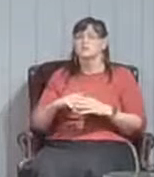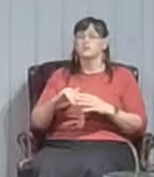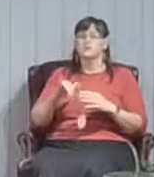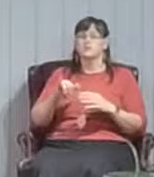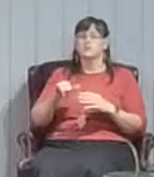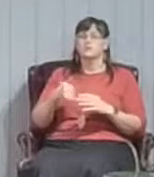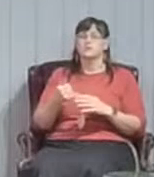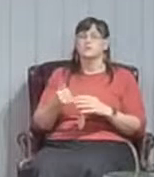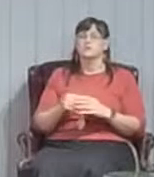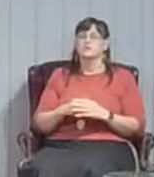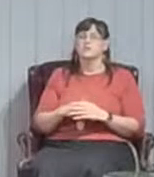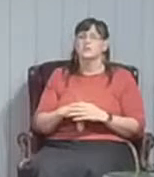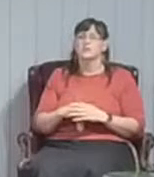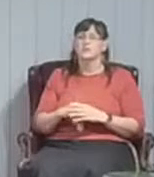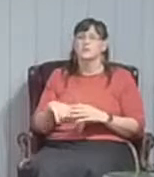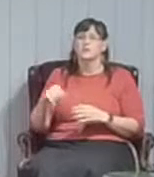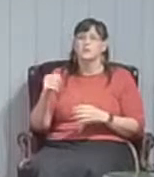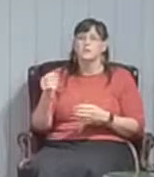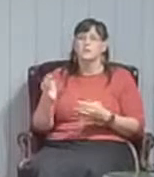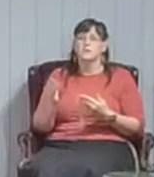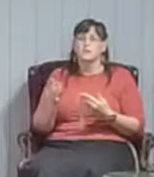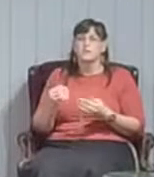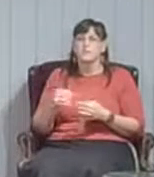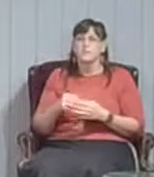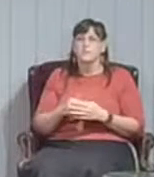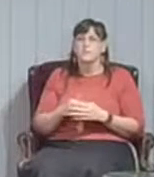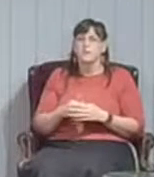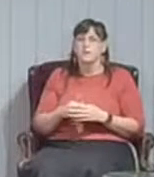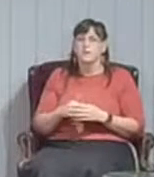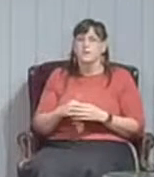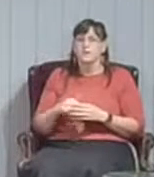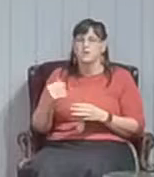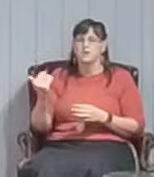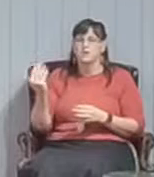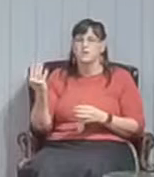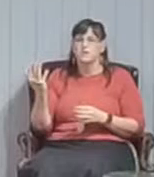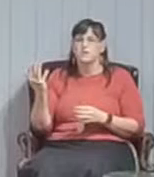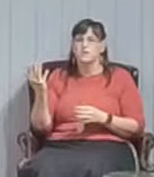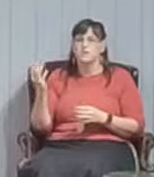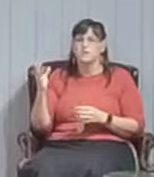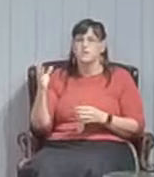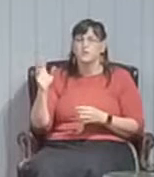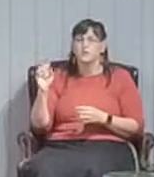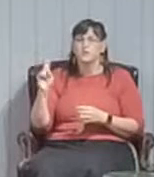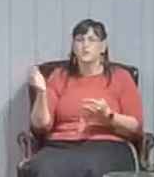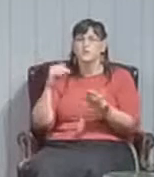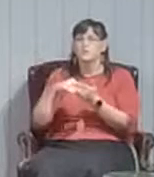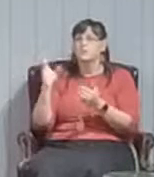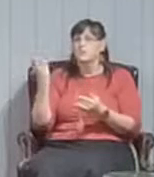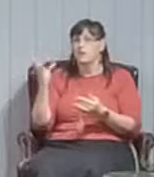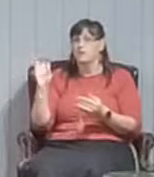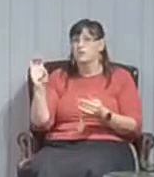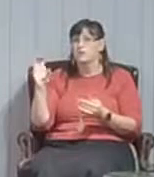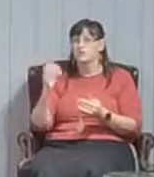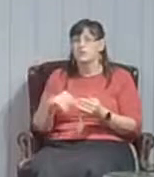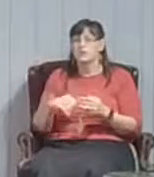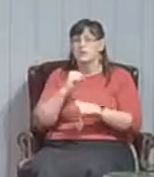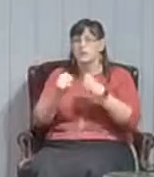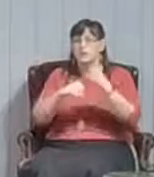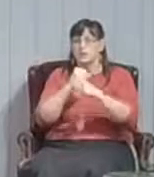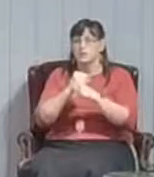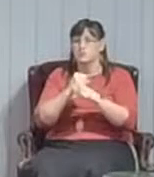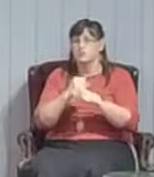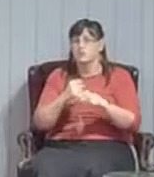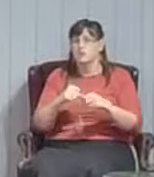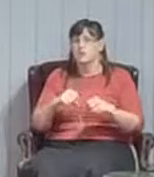Christian history to show how people can go from claiming to be on your side to trying to kill you if necessary to stop what you're doing. It's exactly